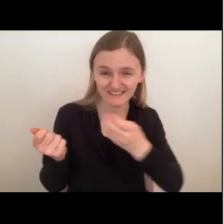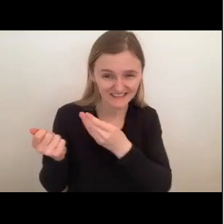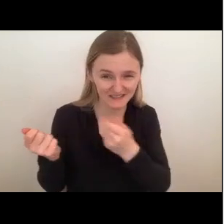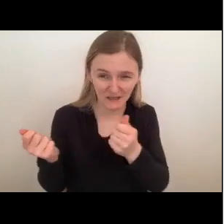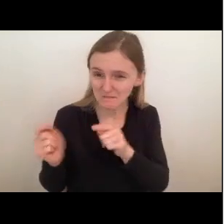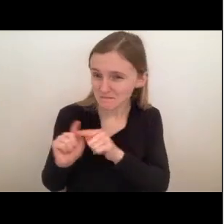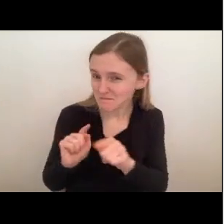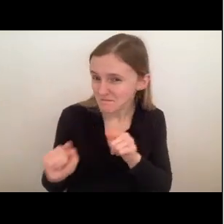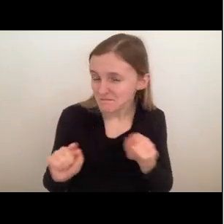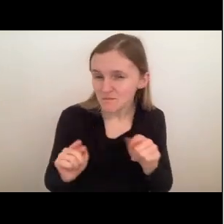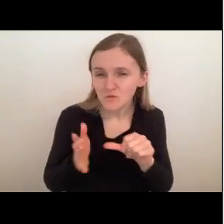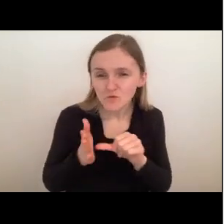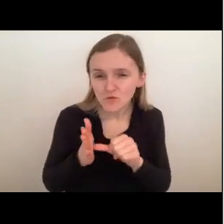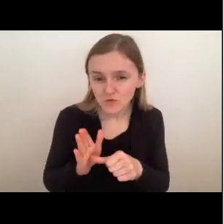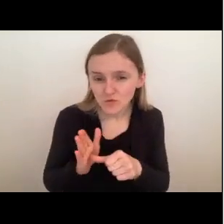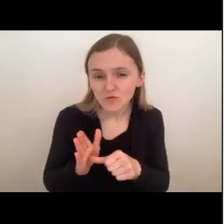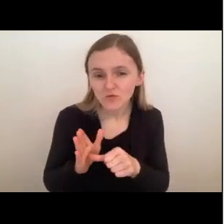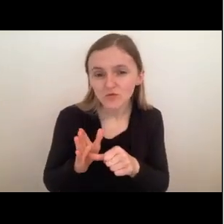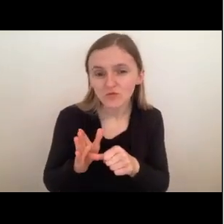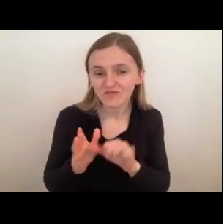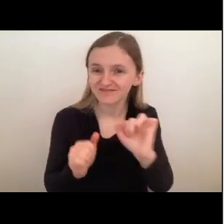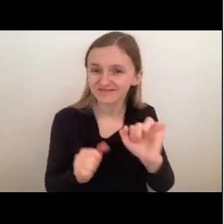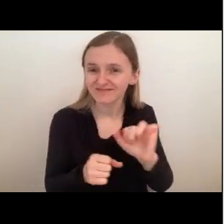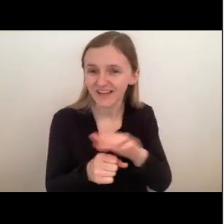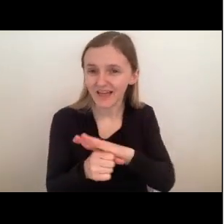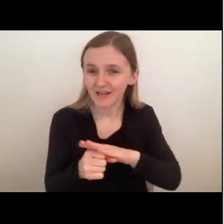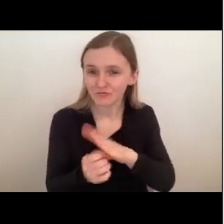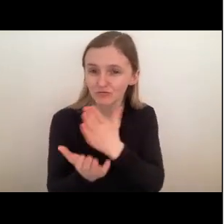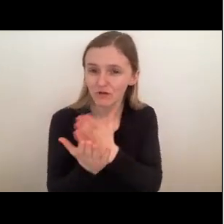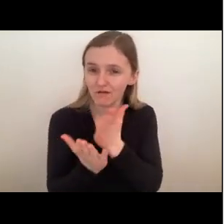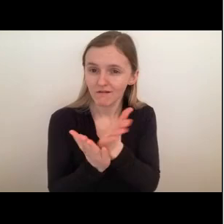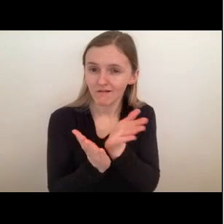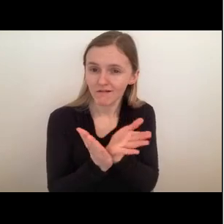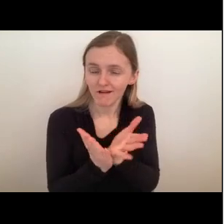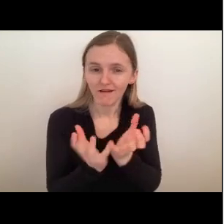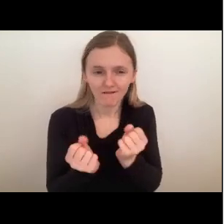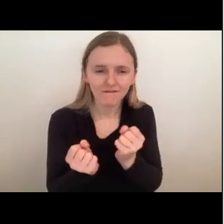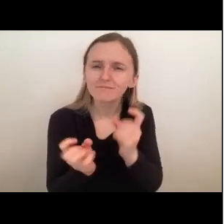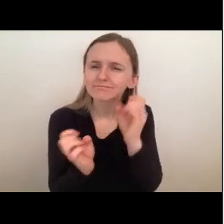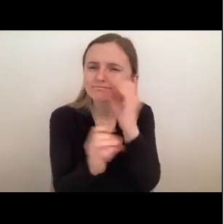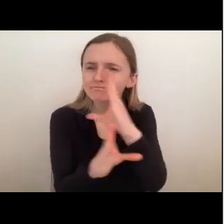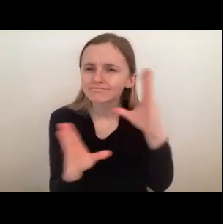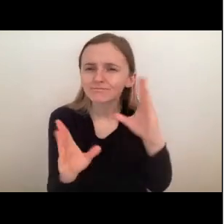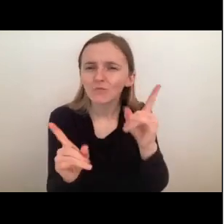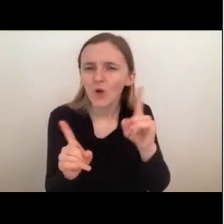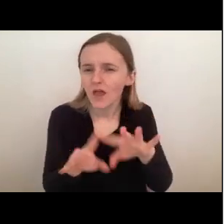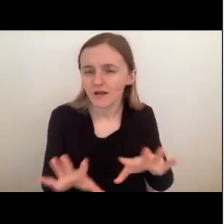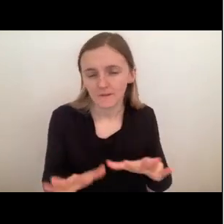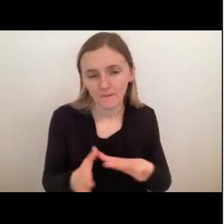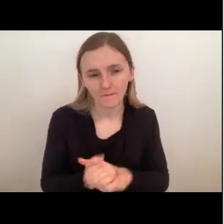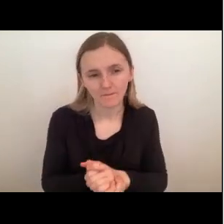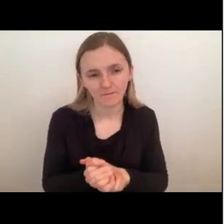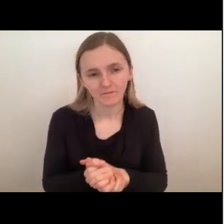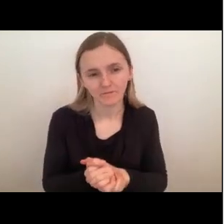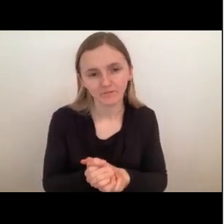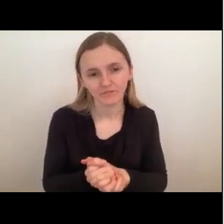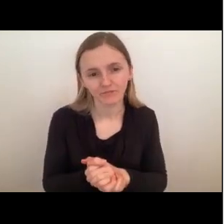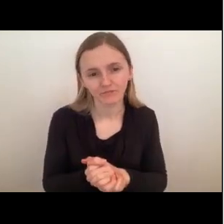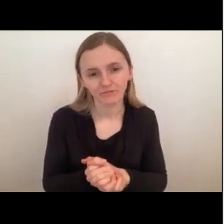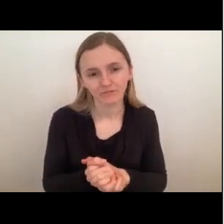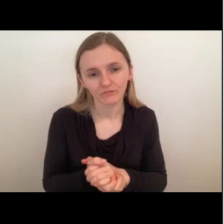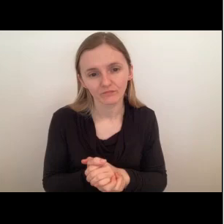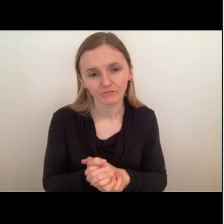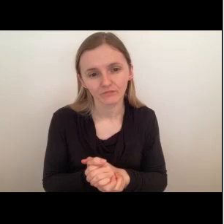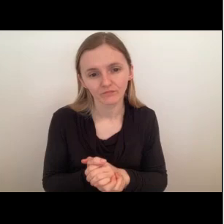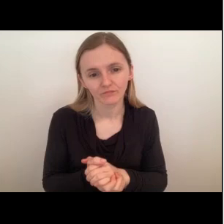in one or more of these areas. So just thinking about what that might look like for our young people. So thinking about impulse